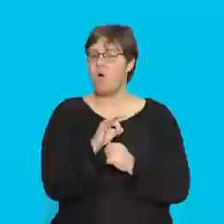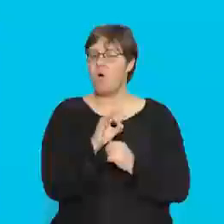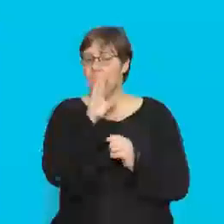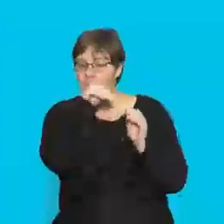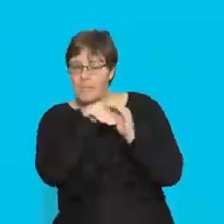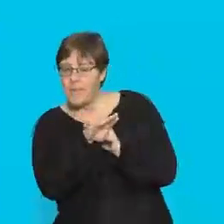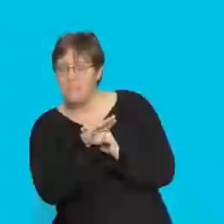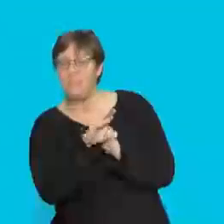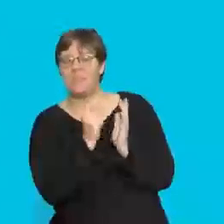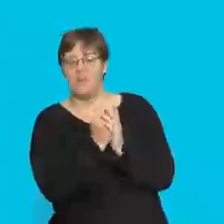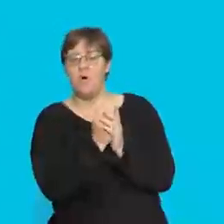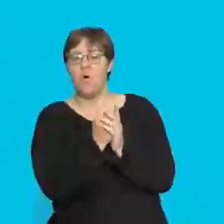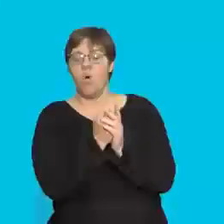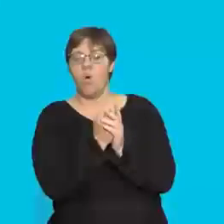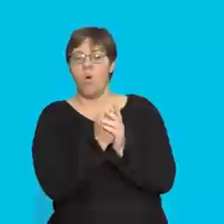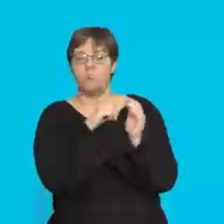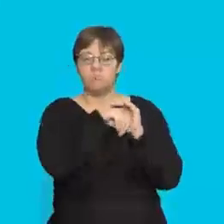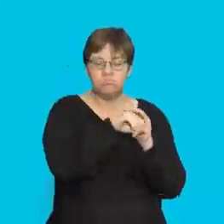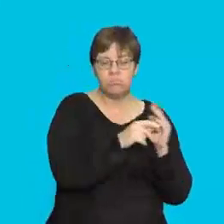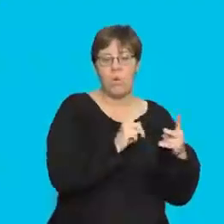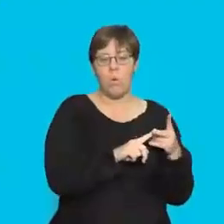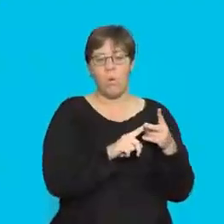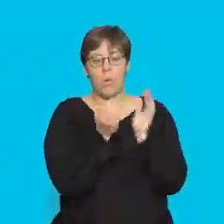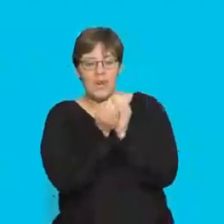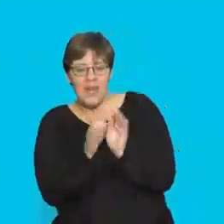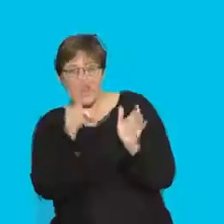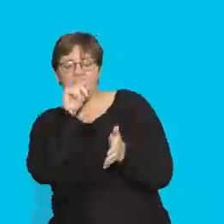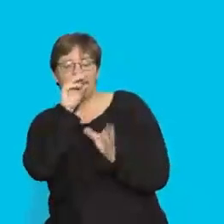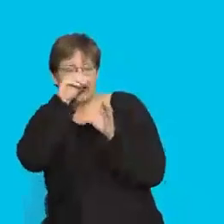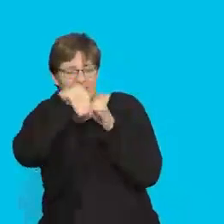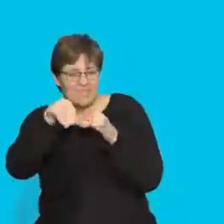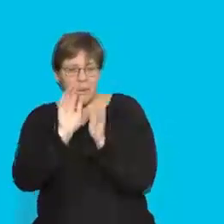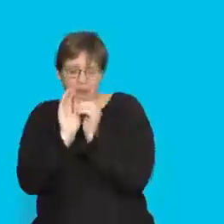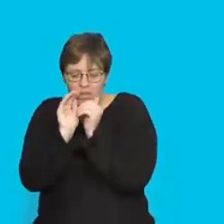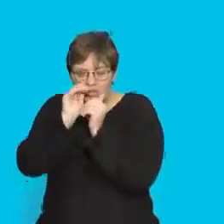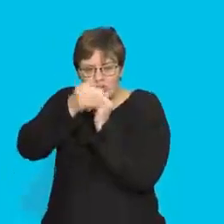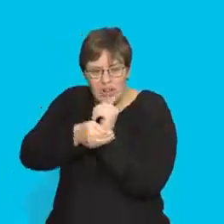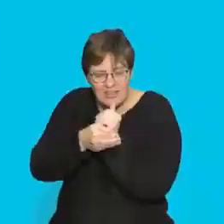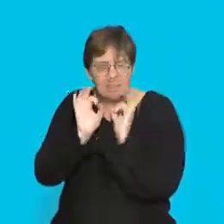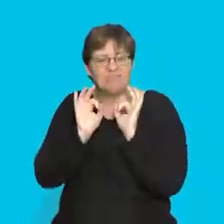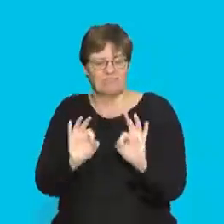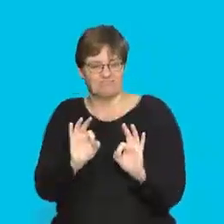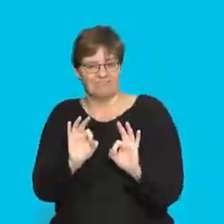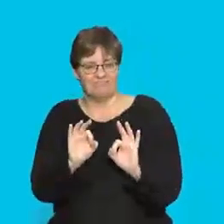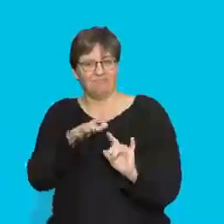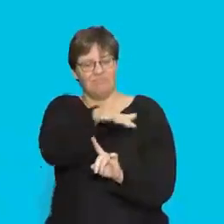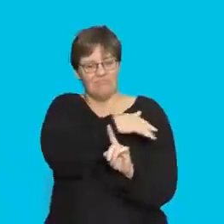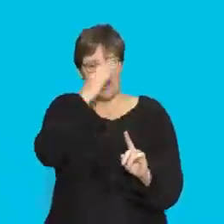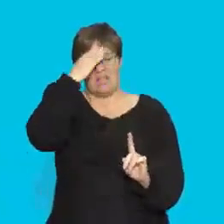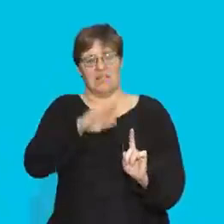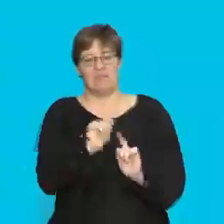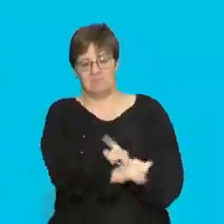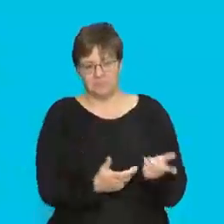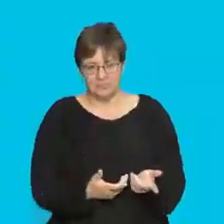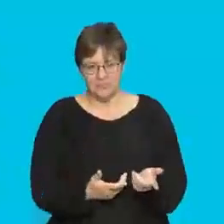Organisms are going to be competing for nesting sites or breeding sites. These are going to be